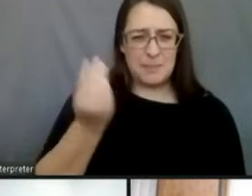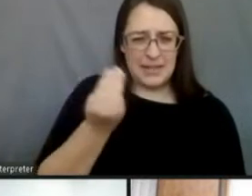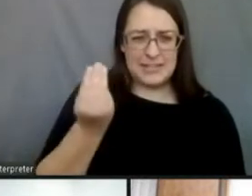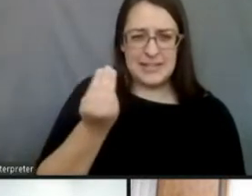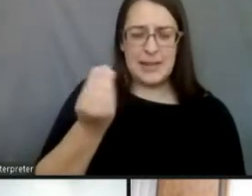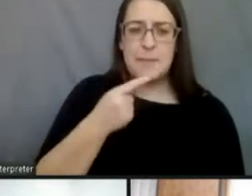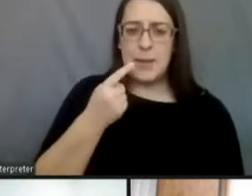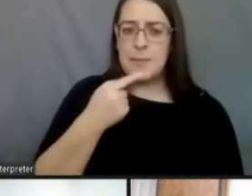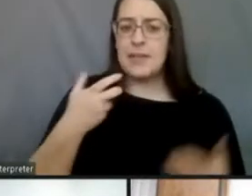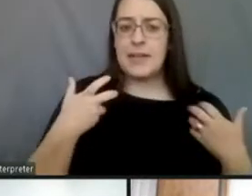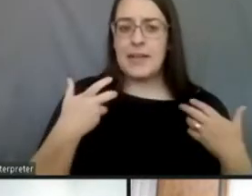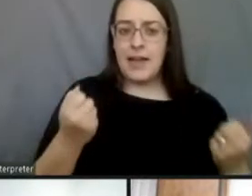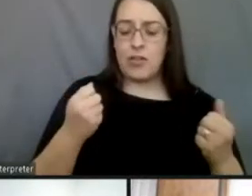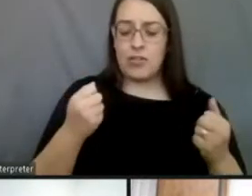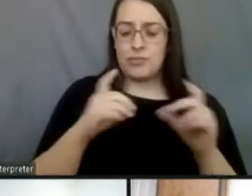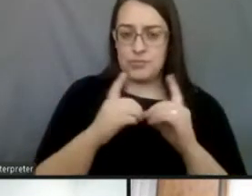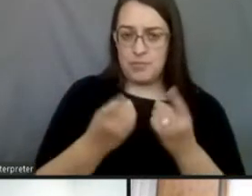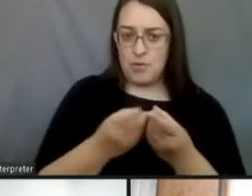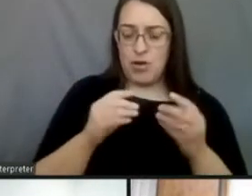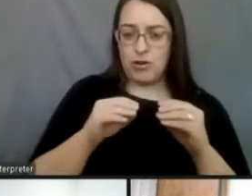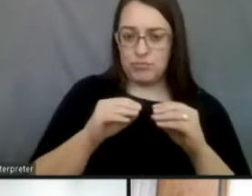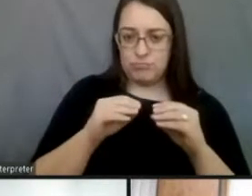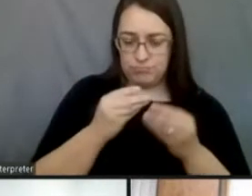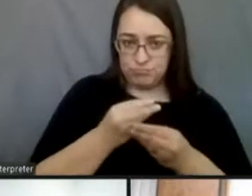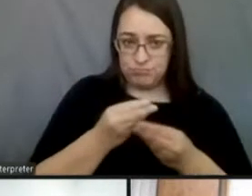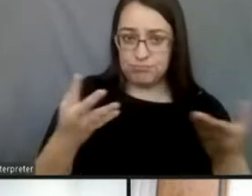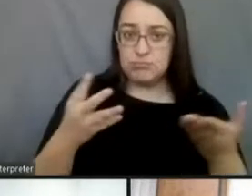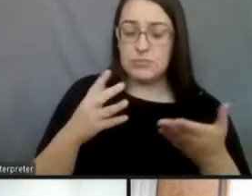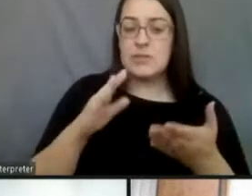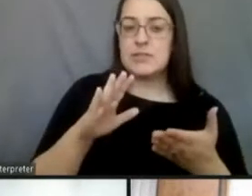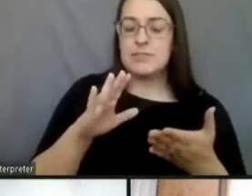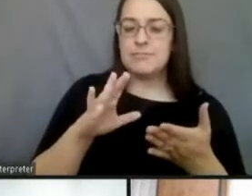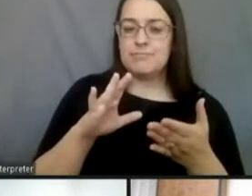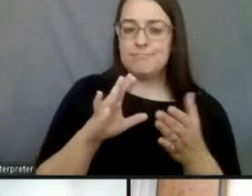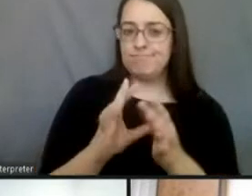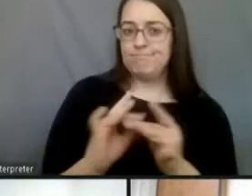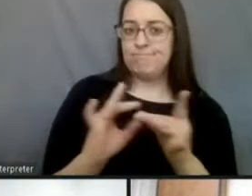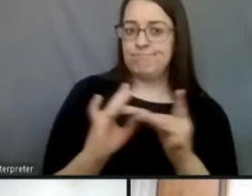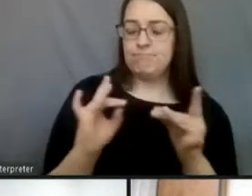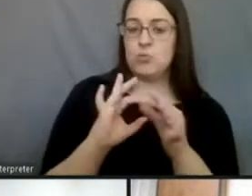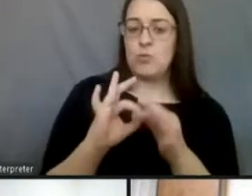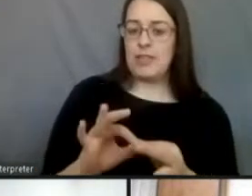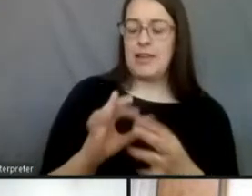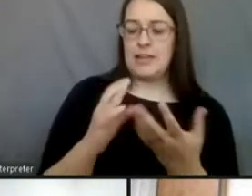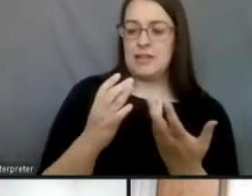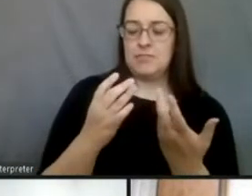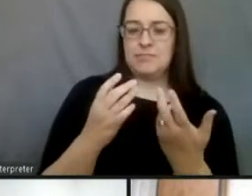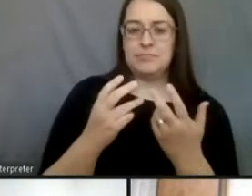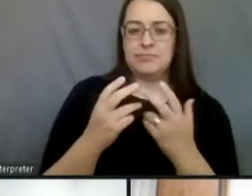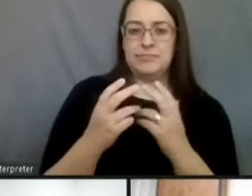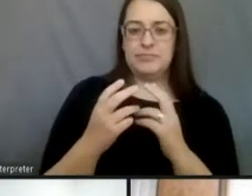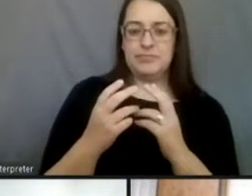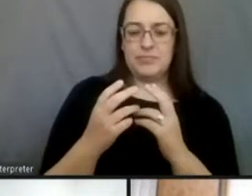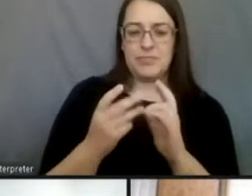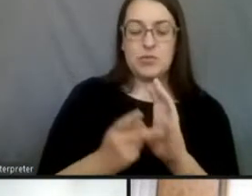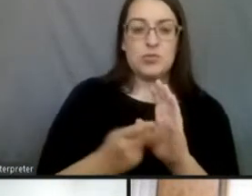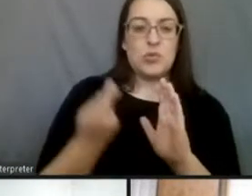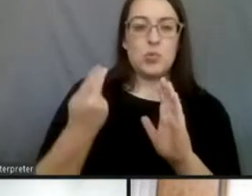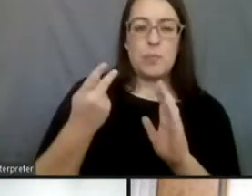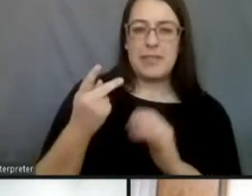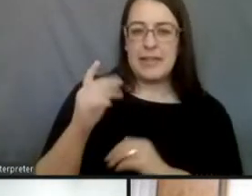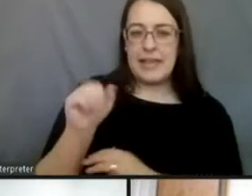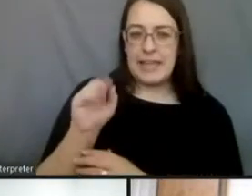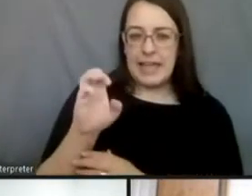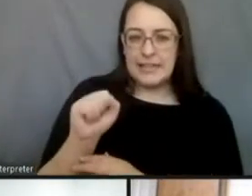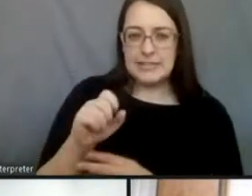the Public Health Department released a statement regarding numbers of duplicate cases as well